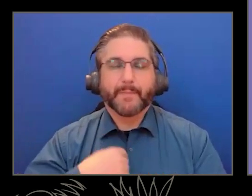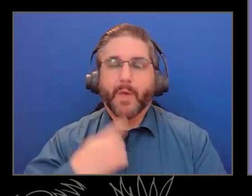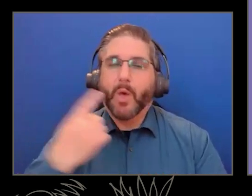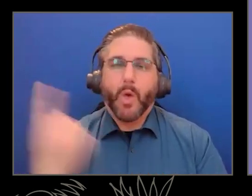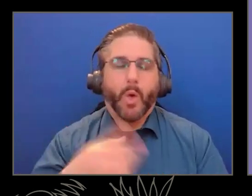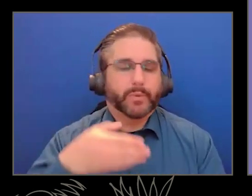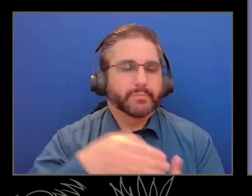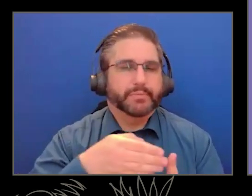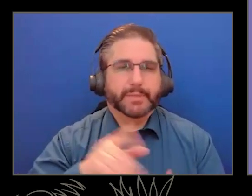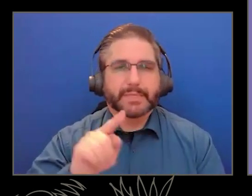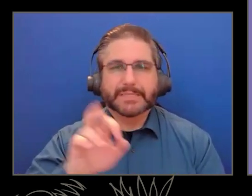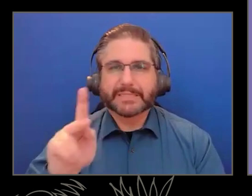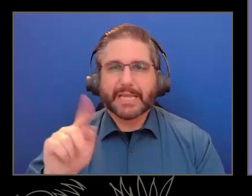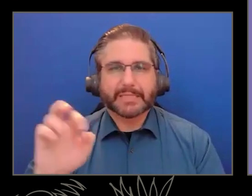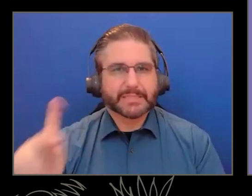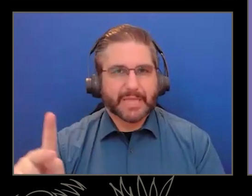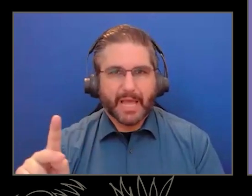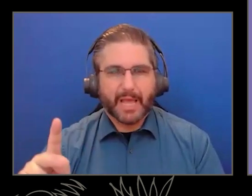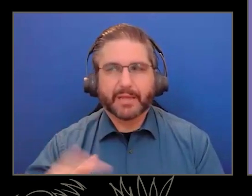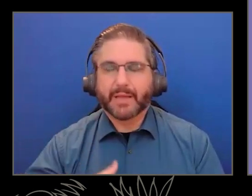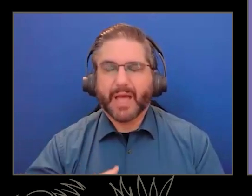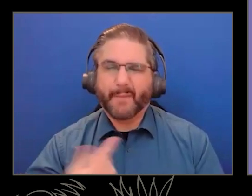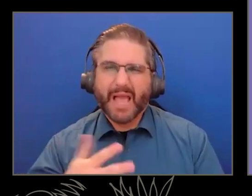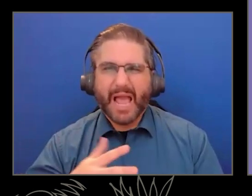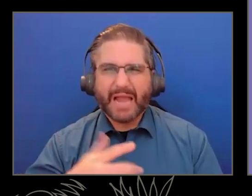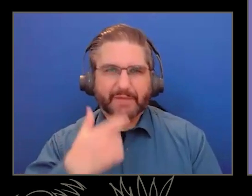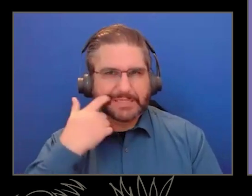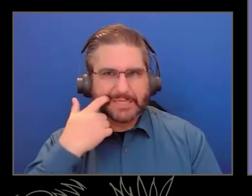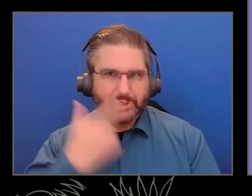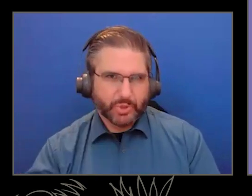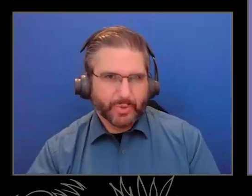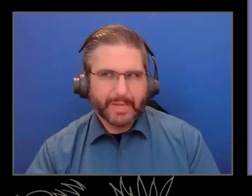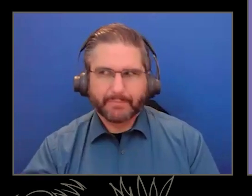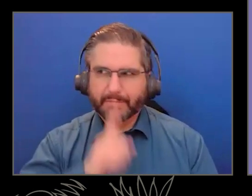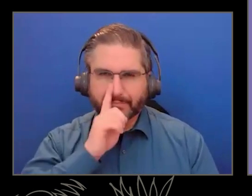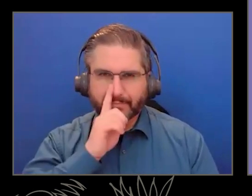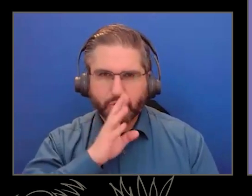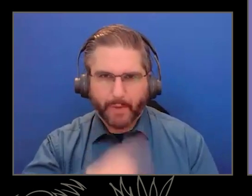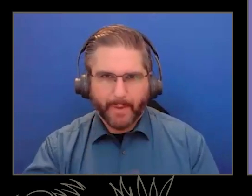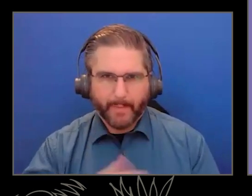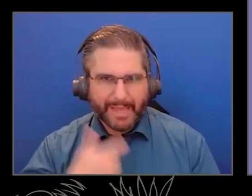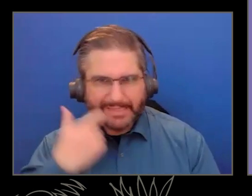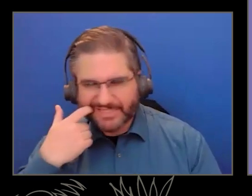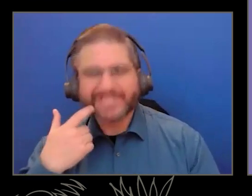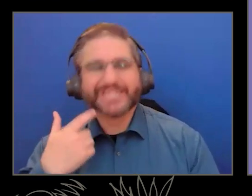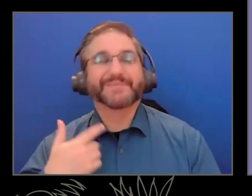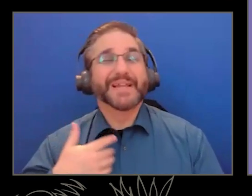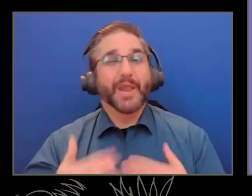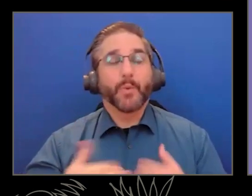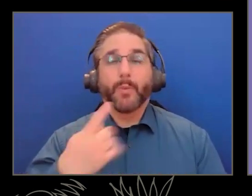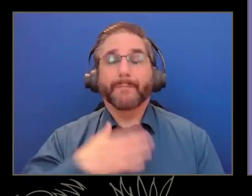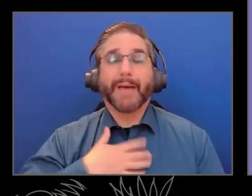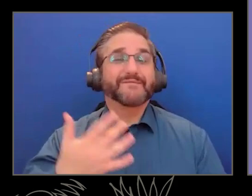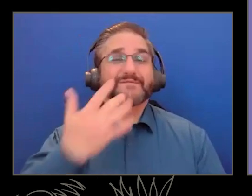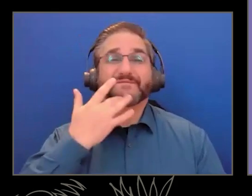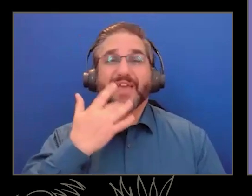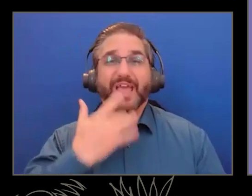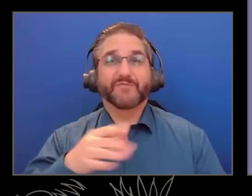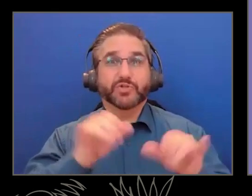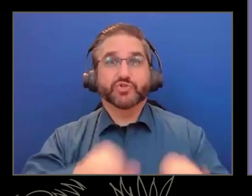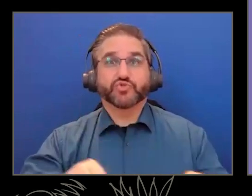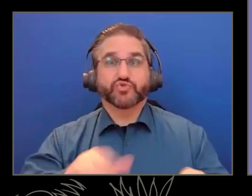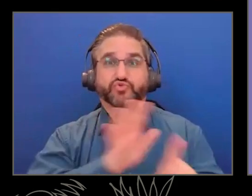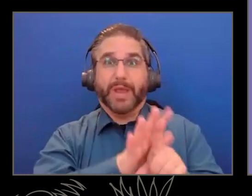of the things that I am low-key addicted to, but we're not going to talk about that today. But one of my very favorite trends that I've ever seen on TikTok is